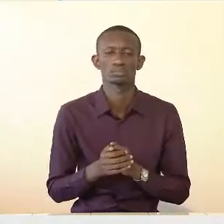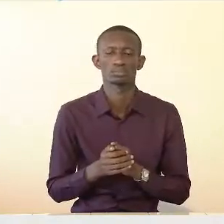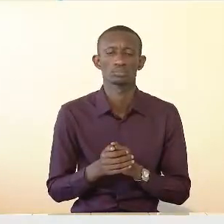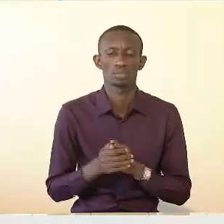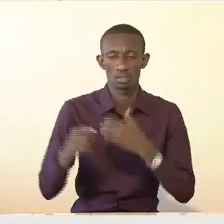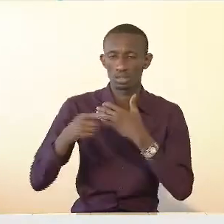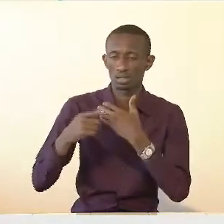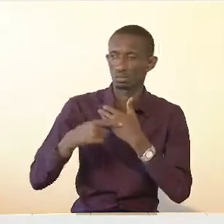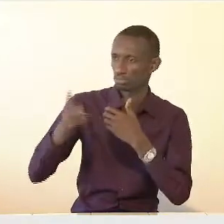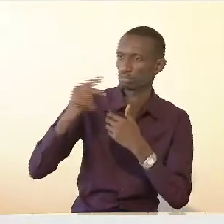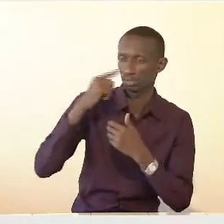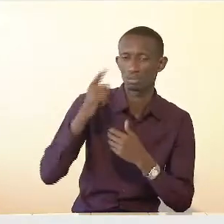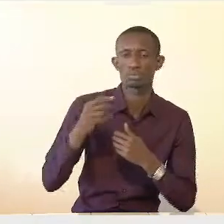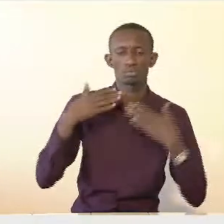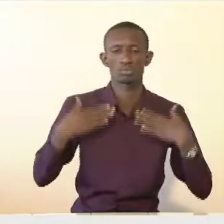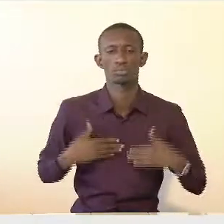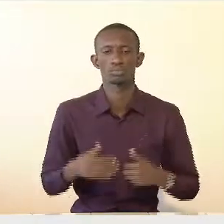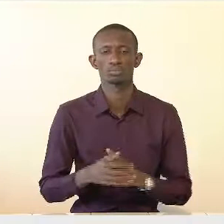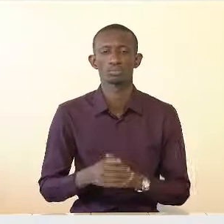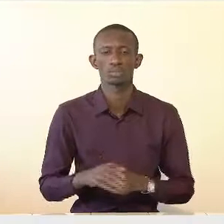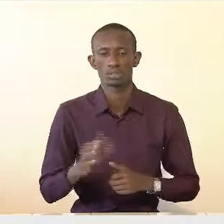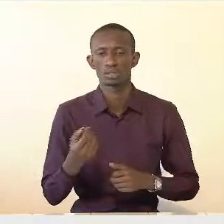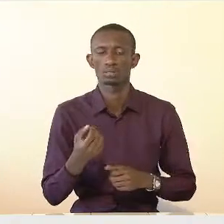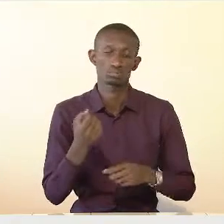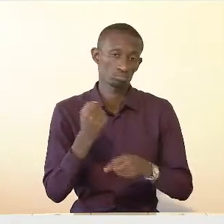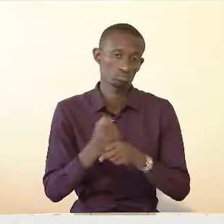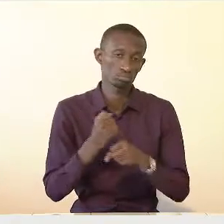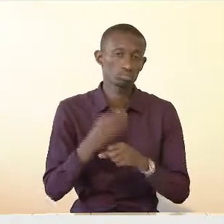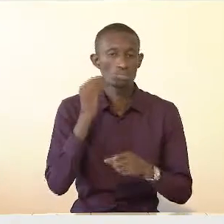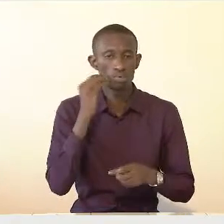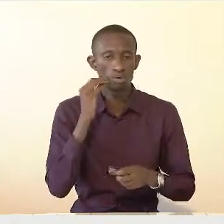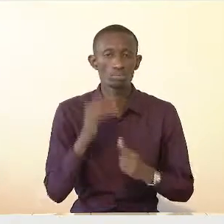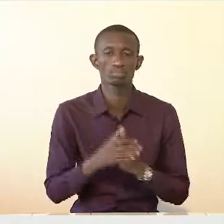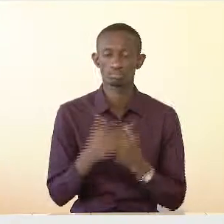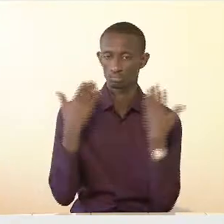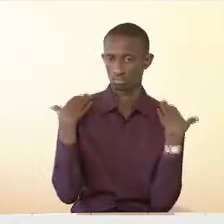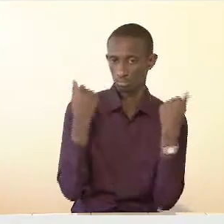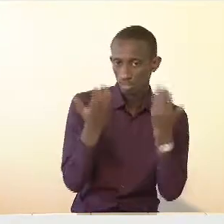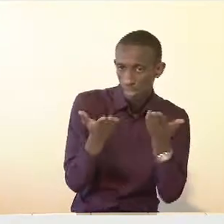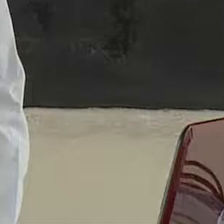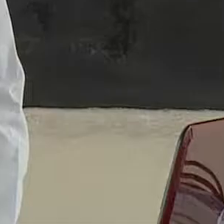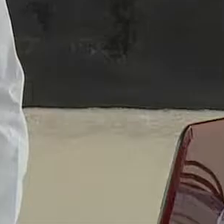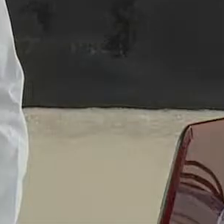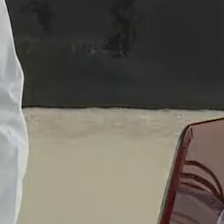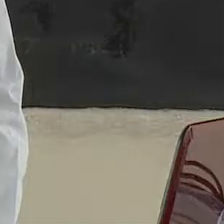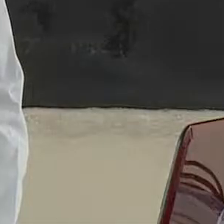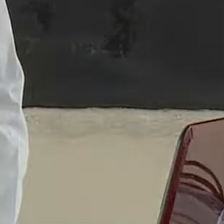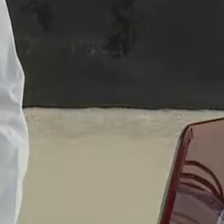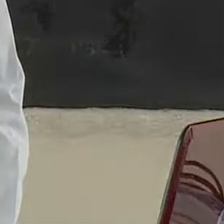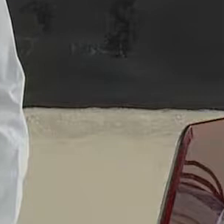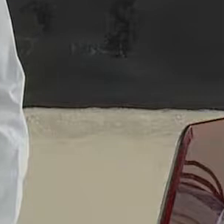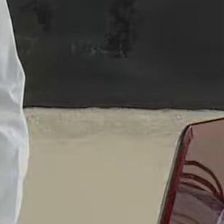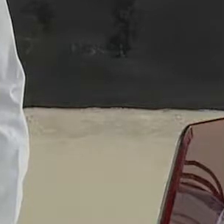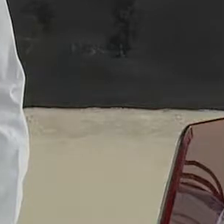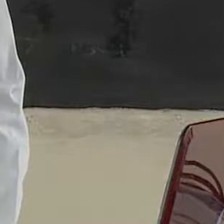human. So let's go through the home activity. The assignment to the lesson. I left with you almost